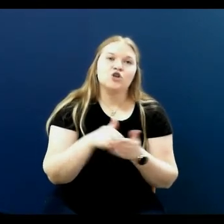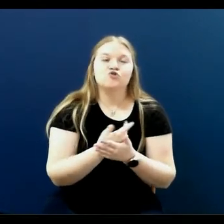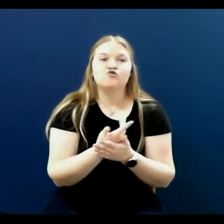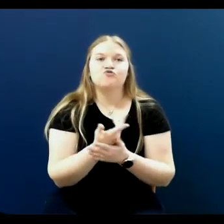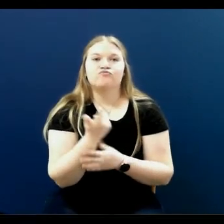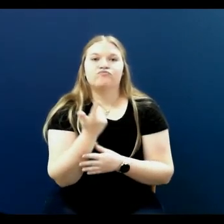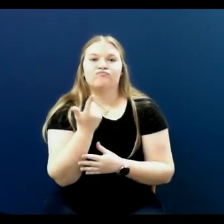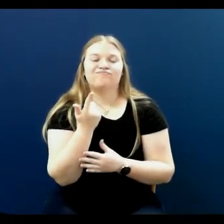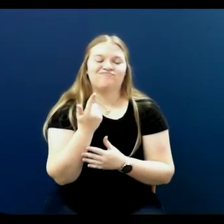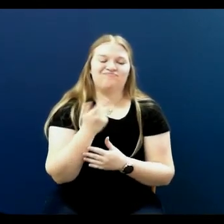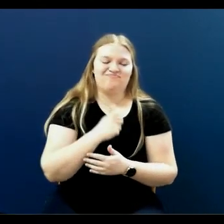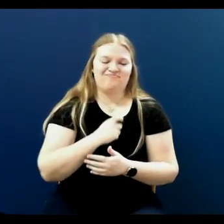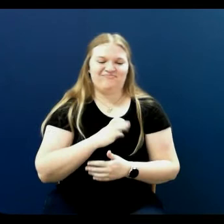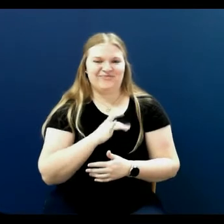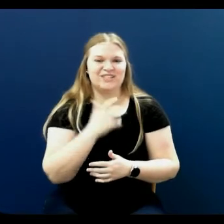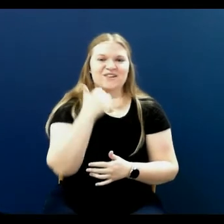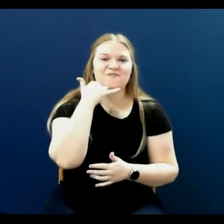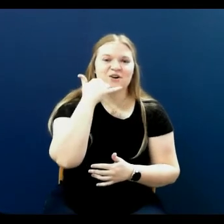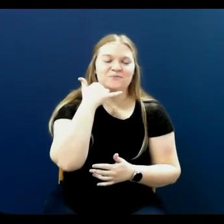cell phone.